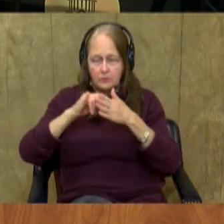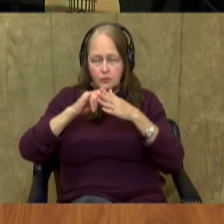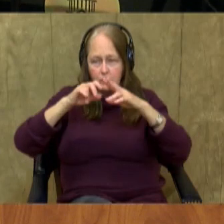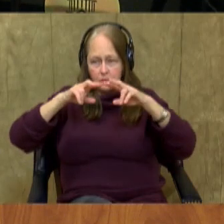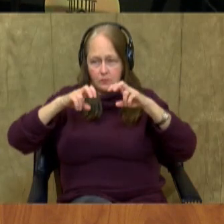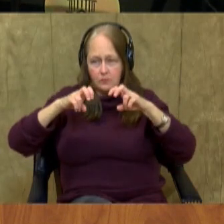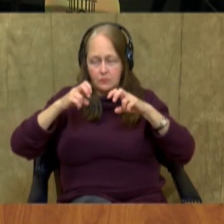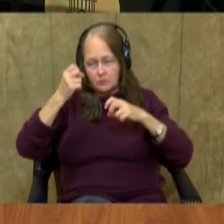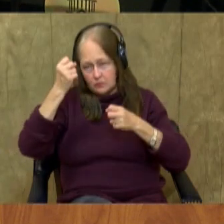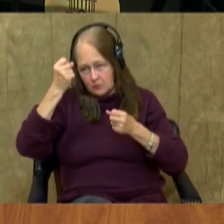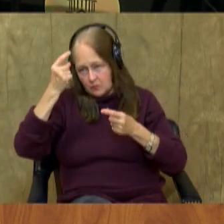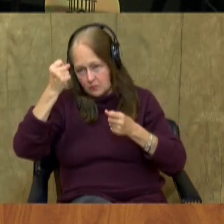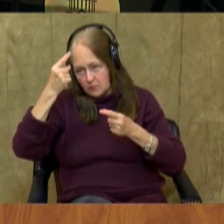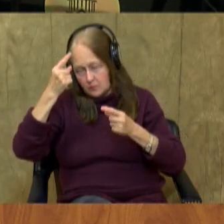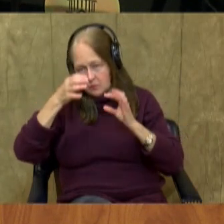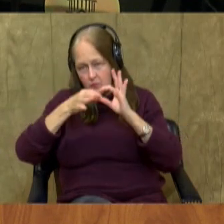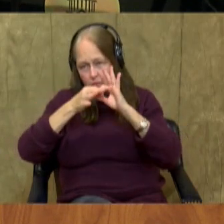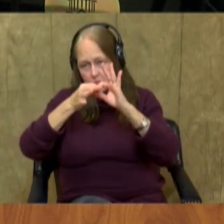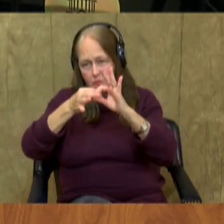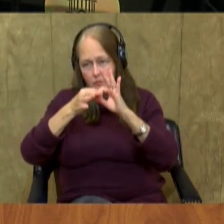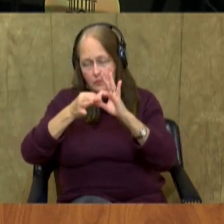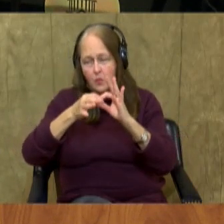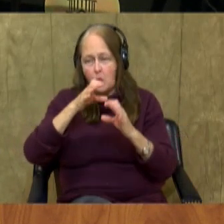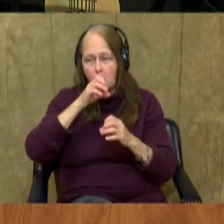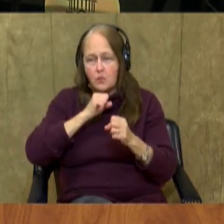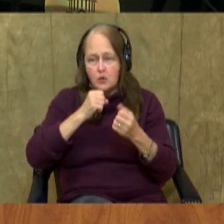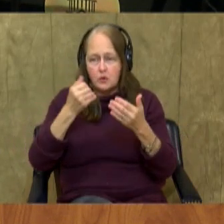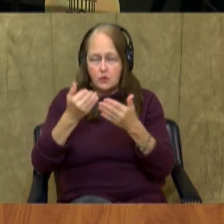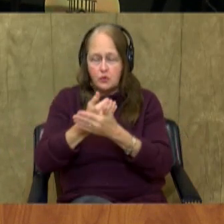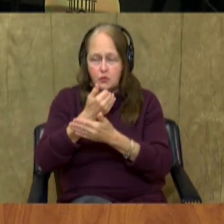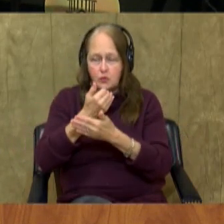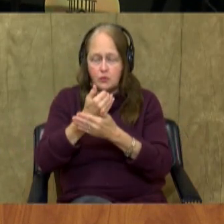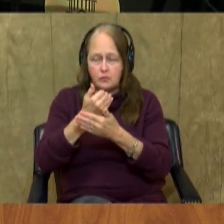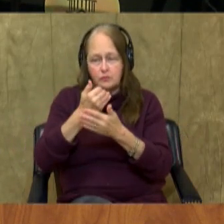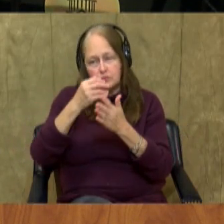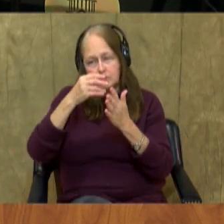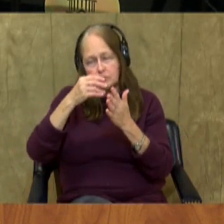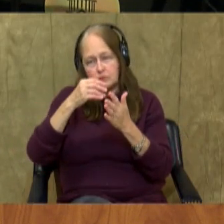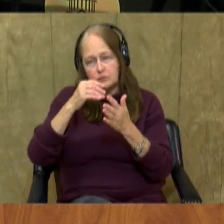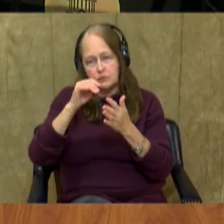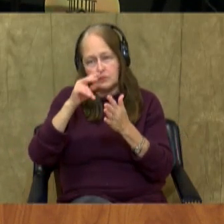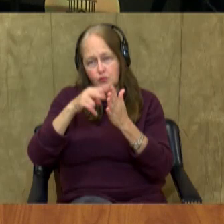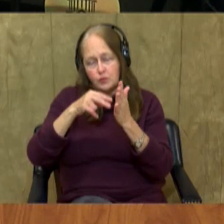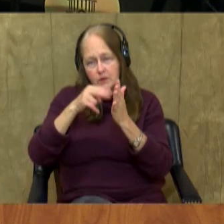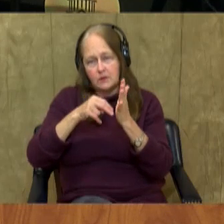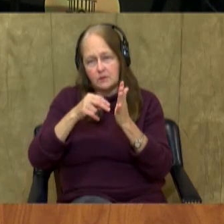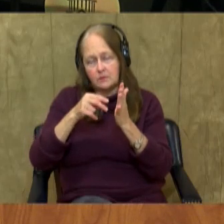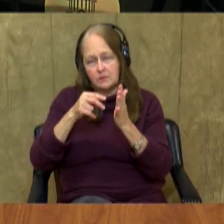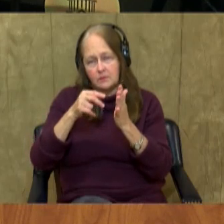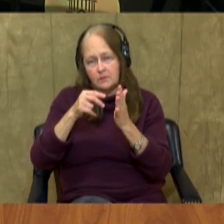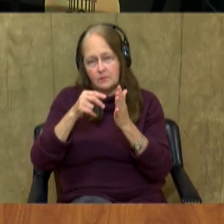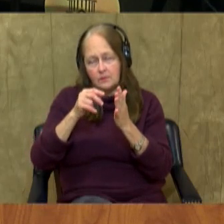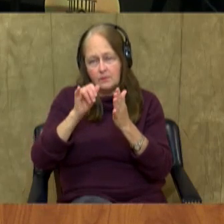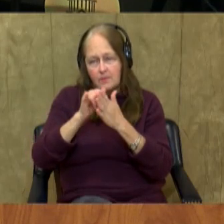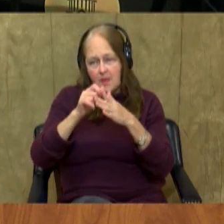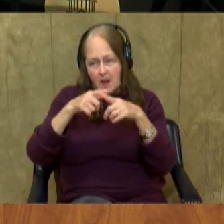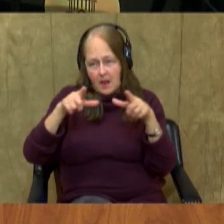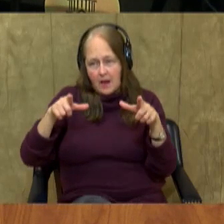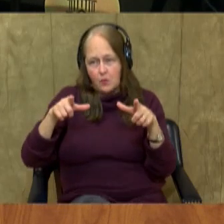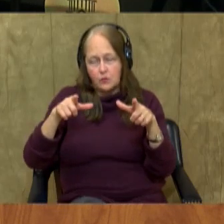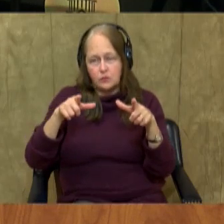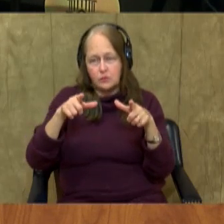their ability to connect old and new forms of literature. Our students will therefore